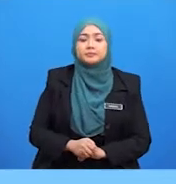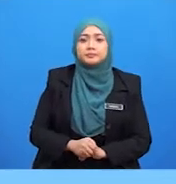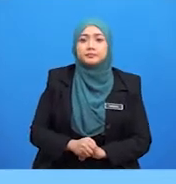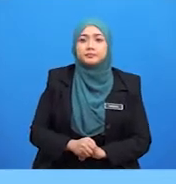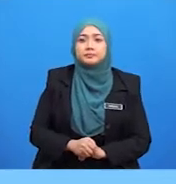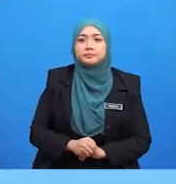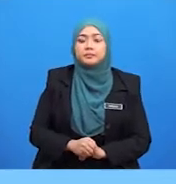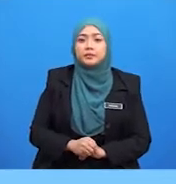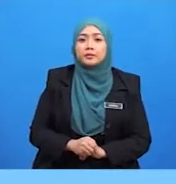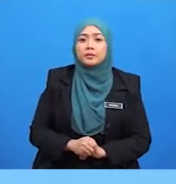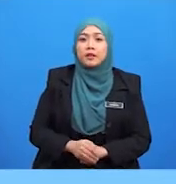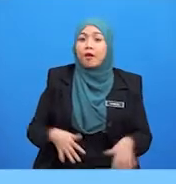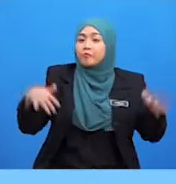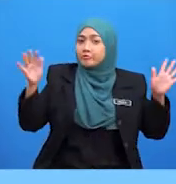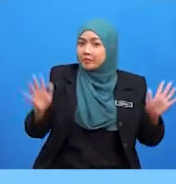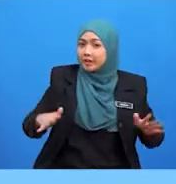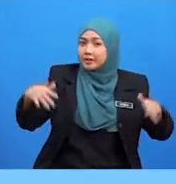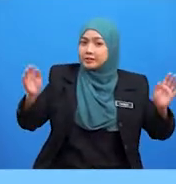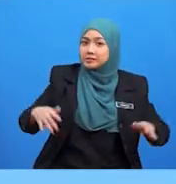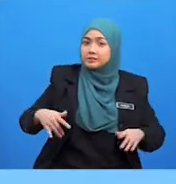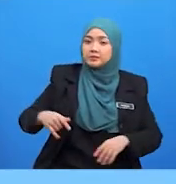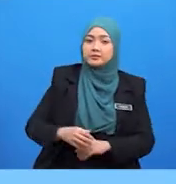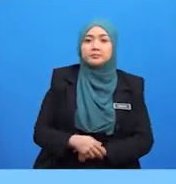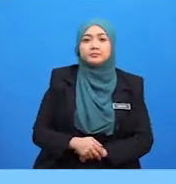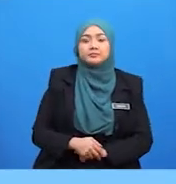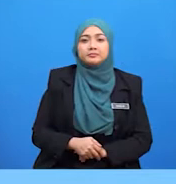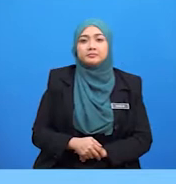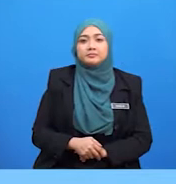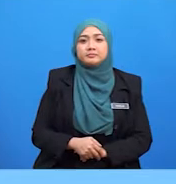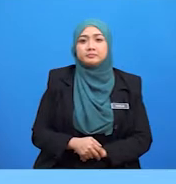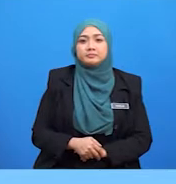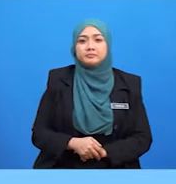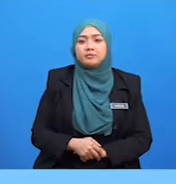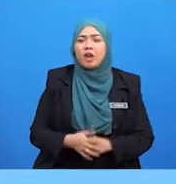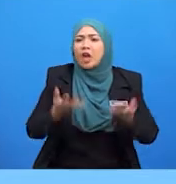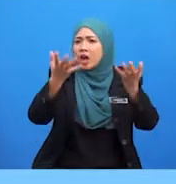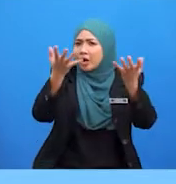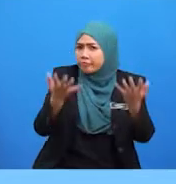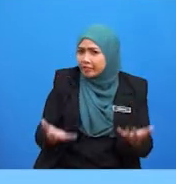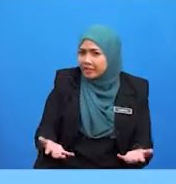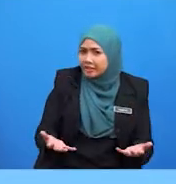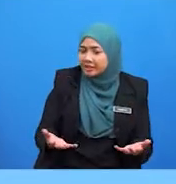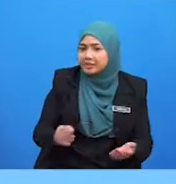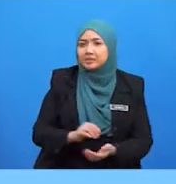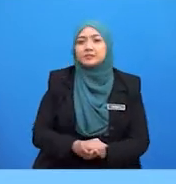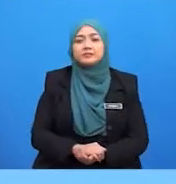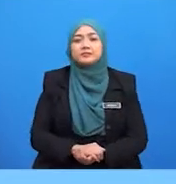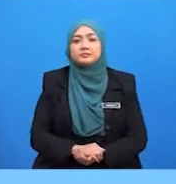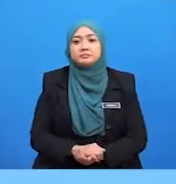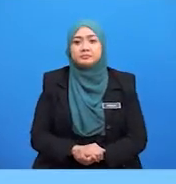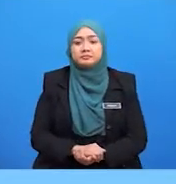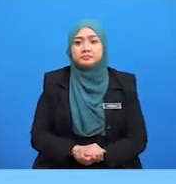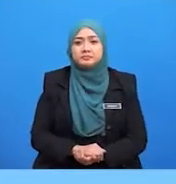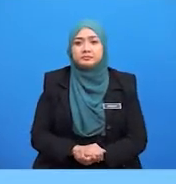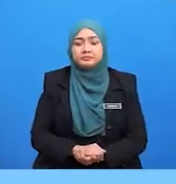Thirdly, flying, to describe the way it moves. And lastly, heavy, to describe how heavy this vehicle